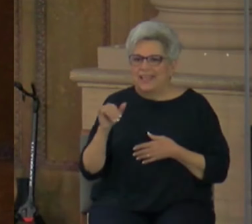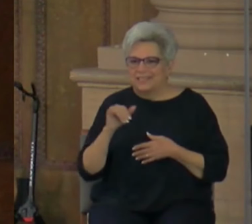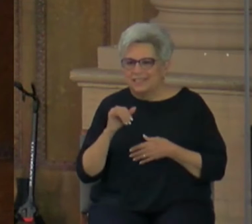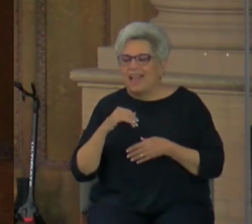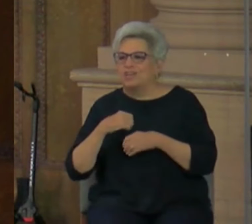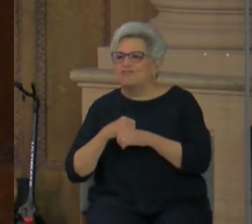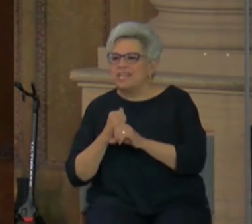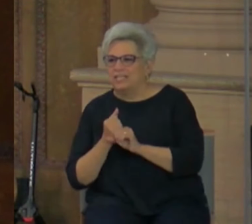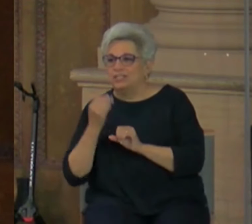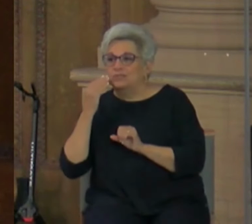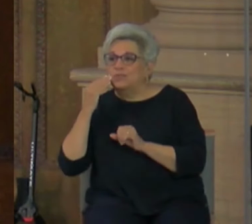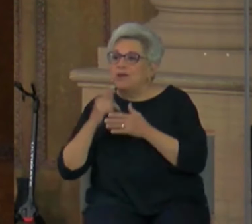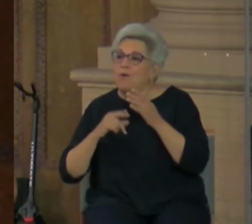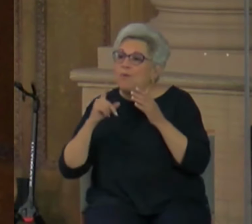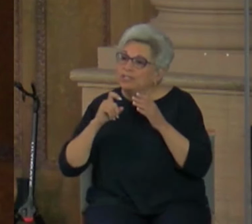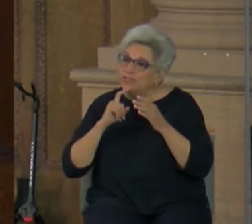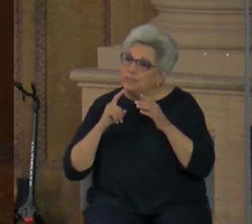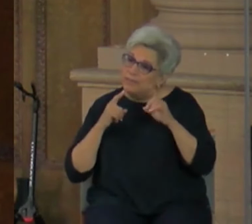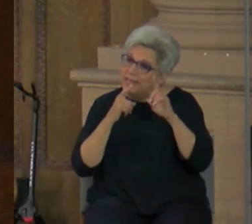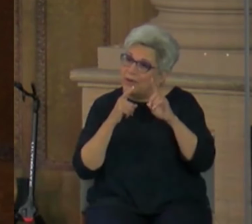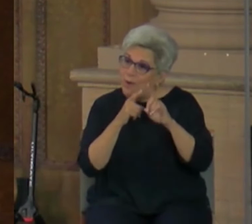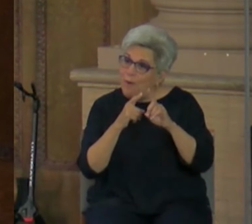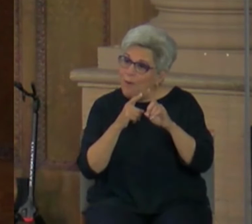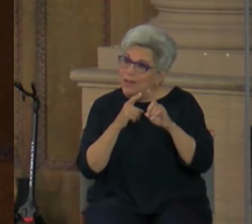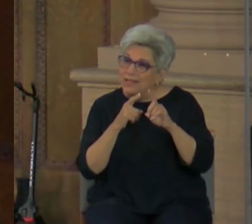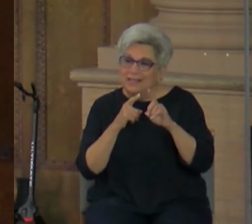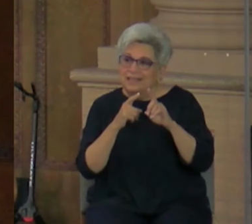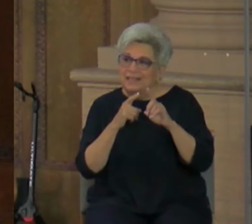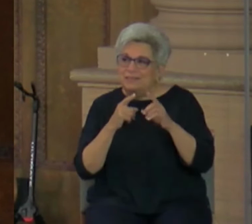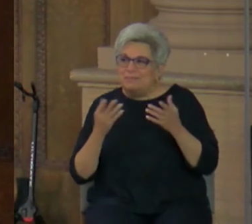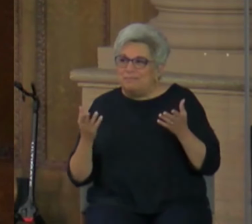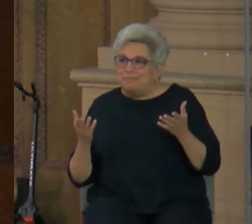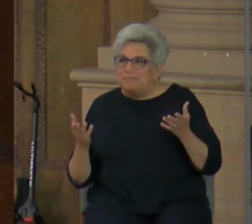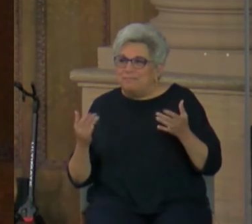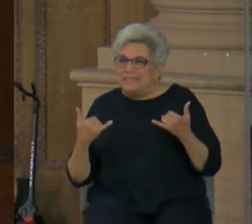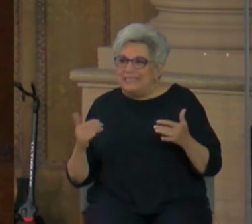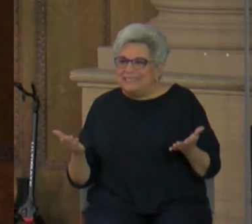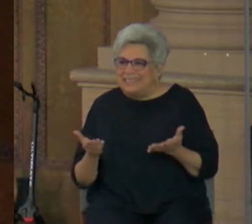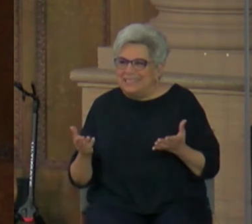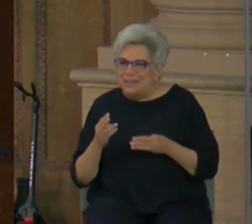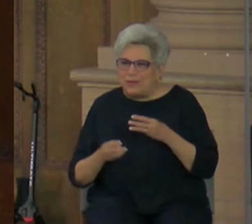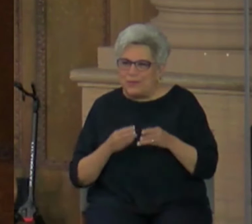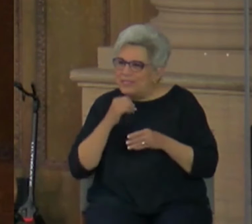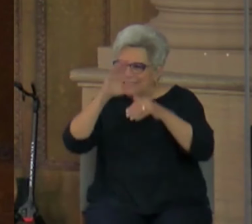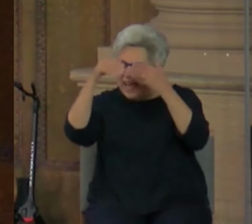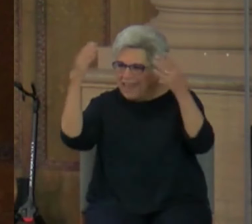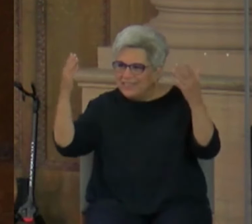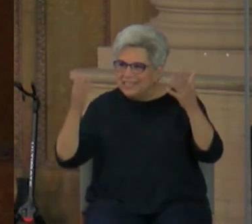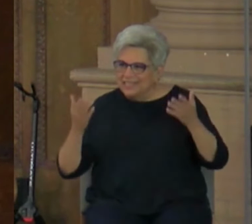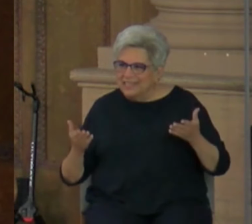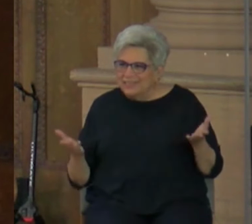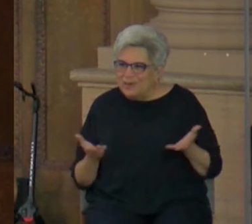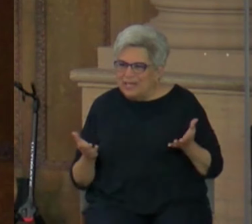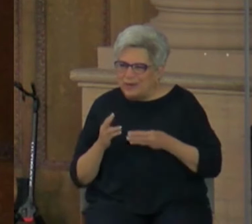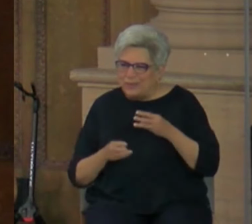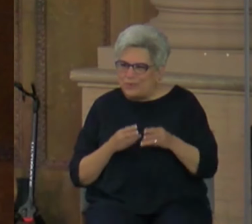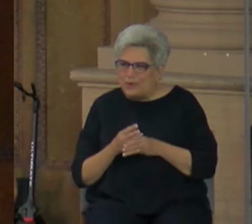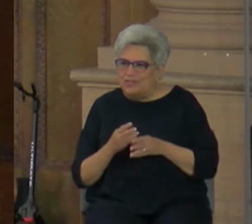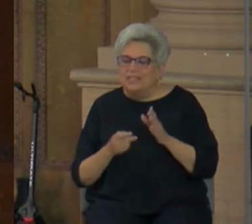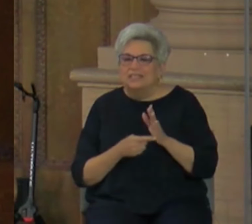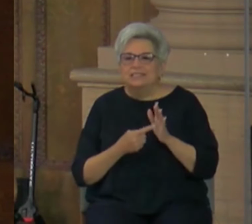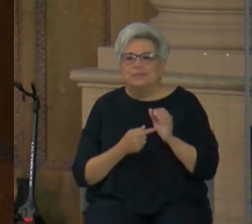what it should be, but it's also not what it should be. And in those times when the wisdom doesn't work, where we follow